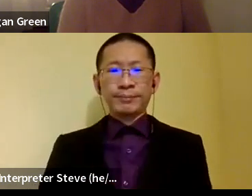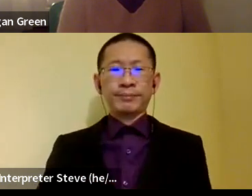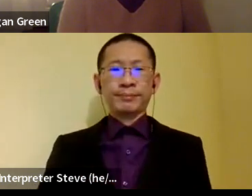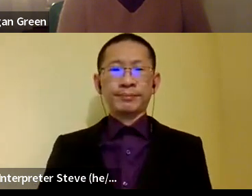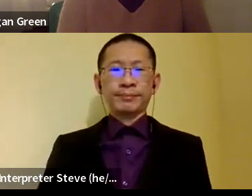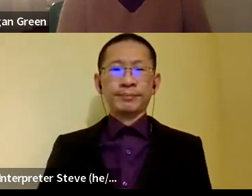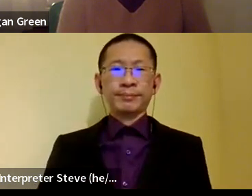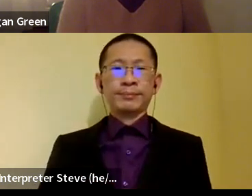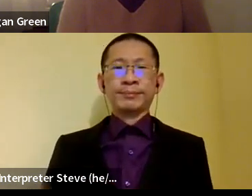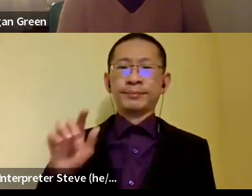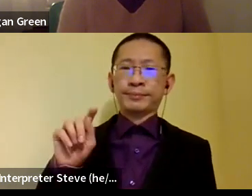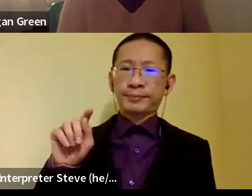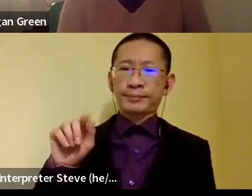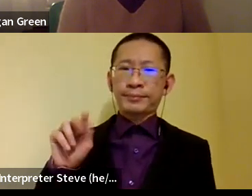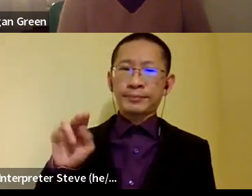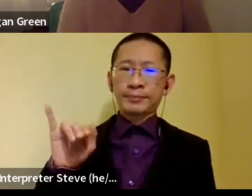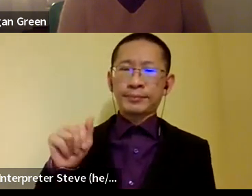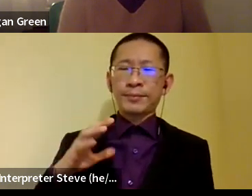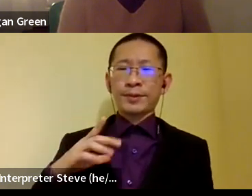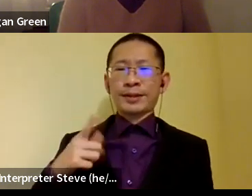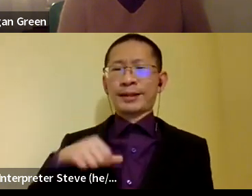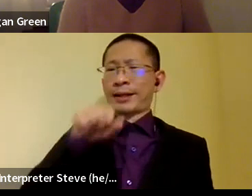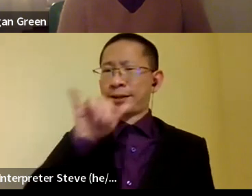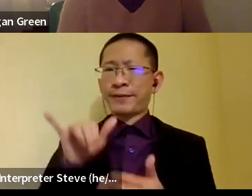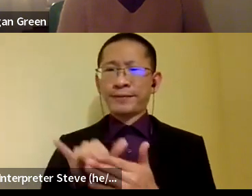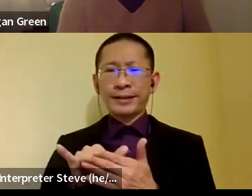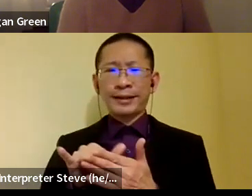I love that. And I love just the pure like